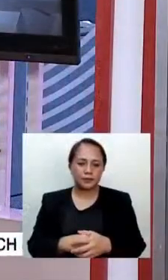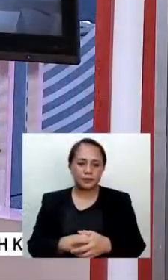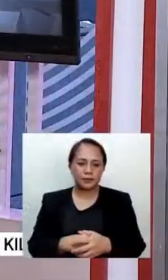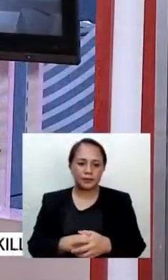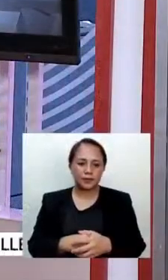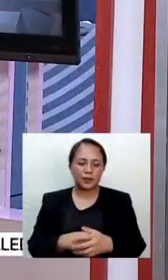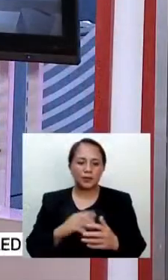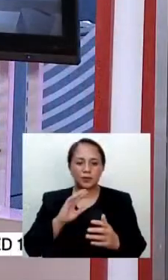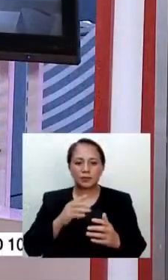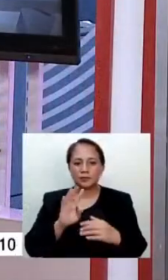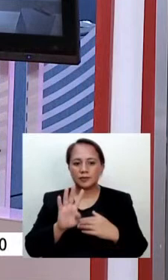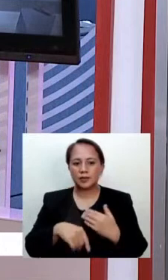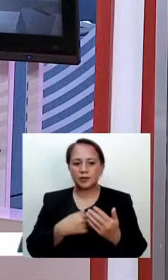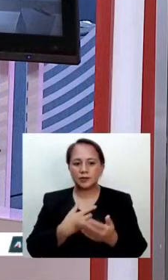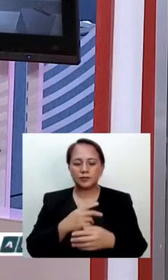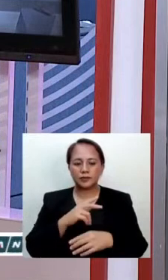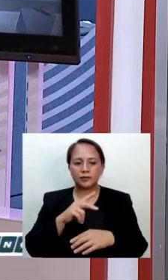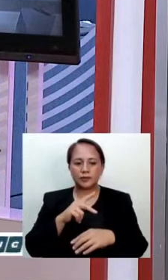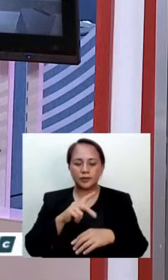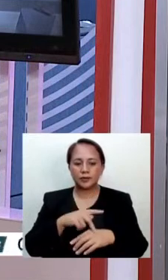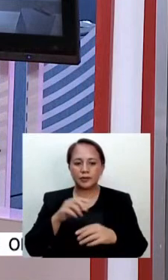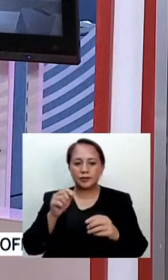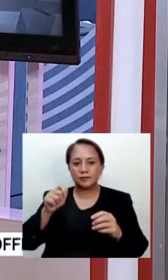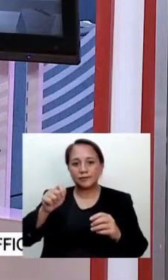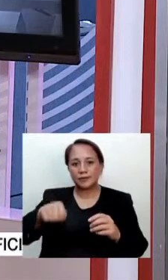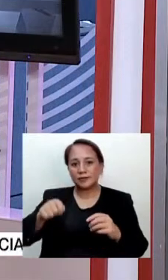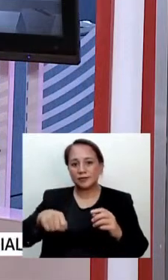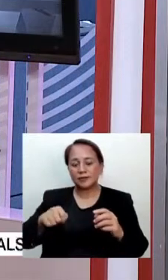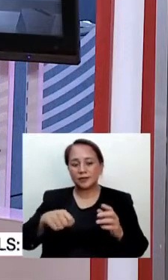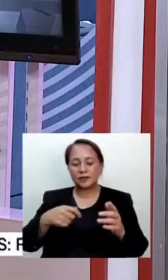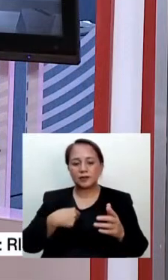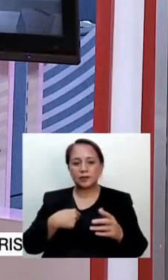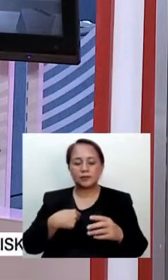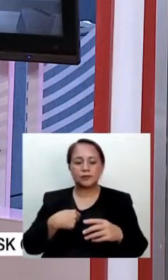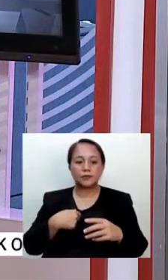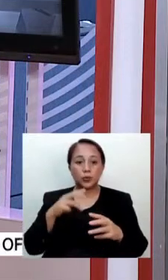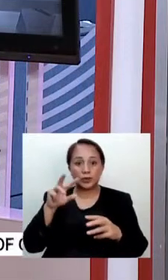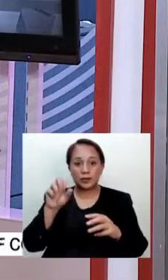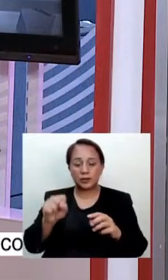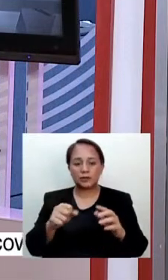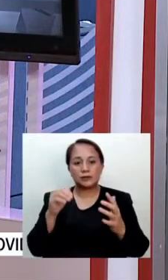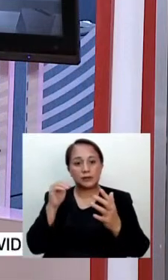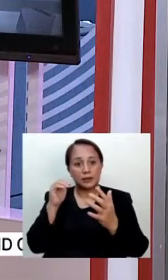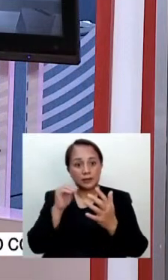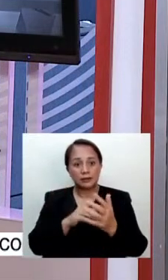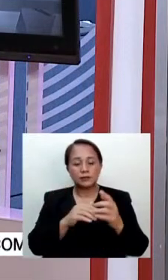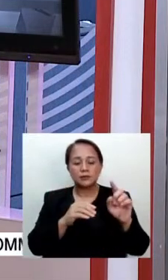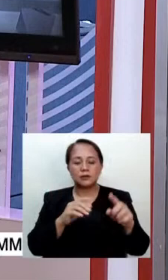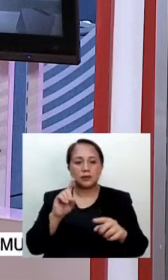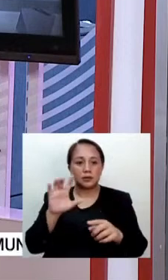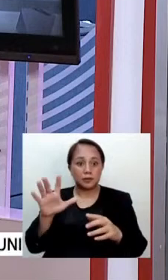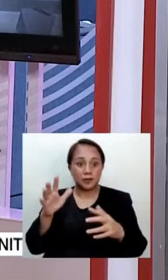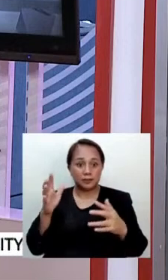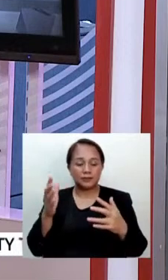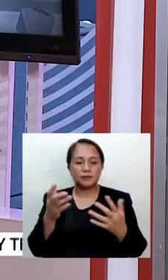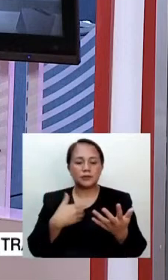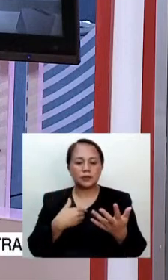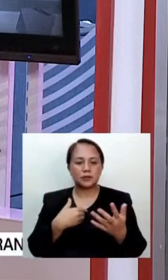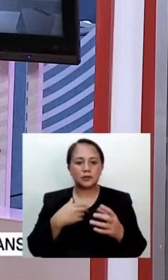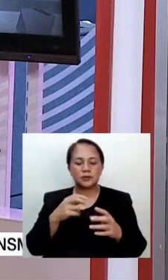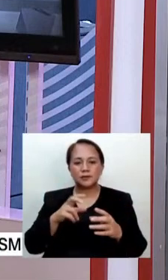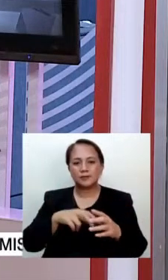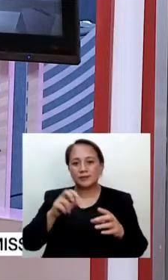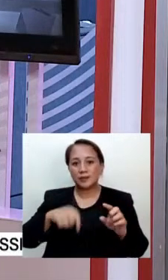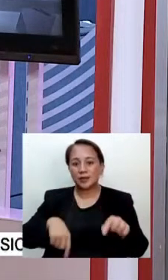Welcome back. The Philippine Justice Department star witness in the pending drug cases against Senator Laila De Lima retracts his accusations against